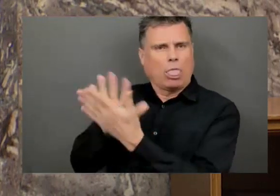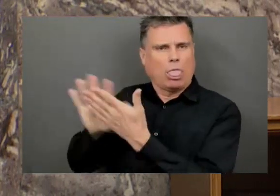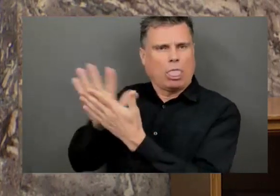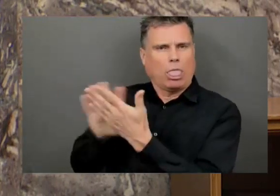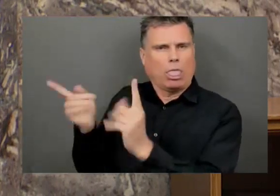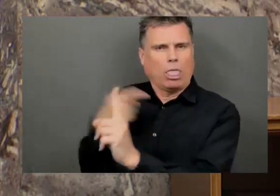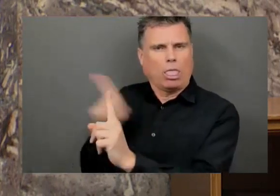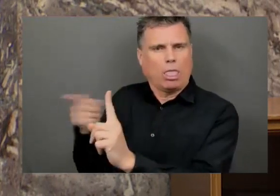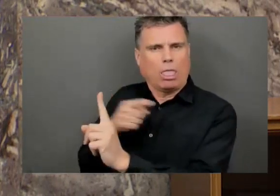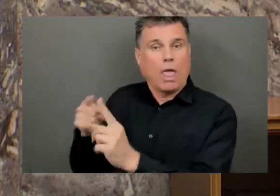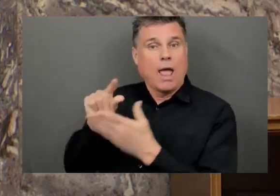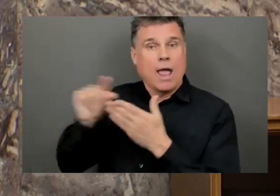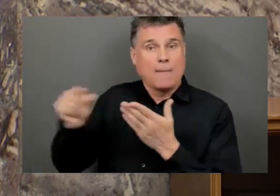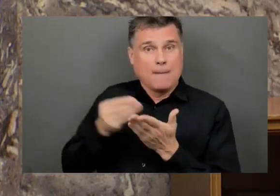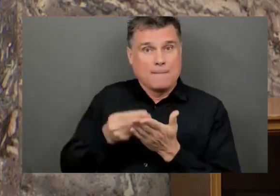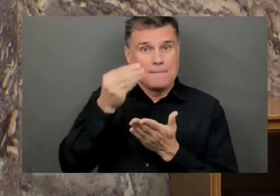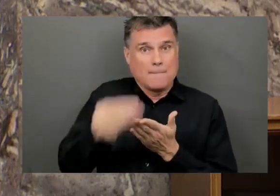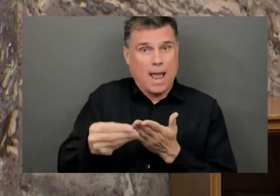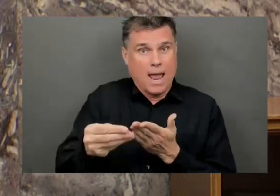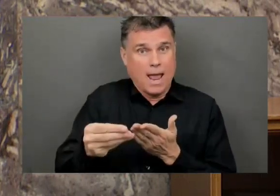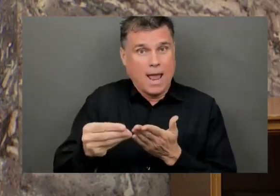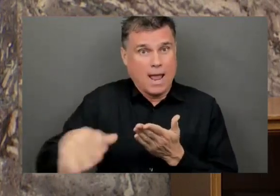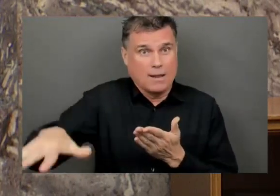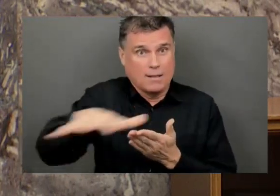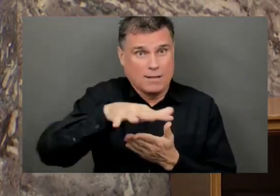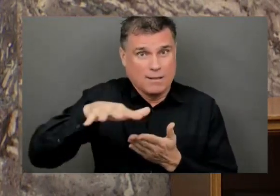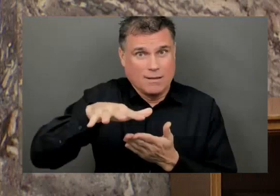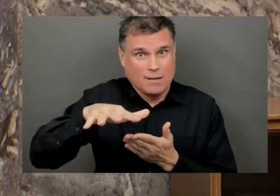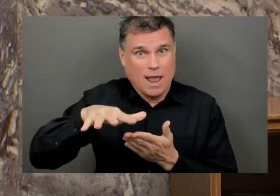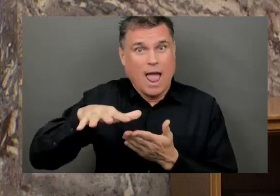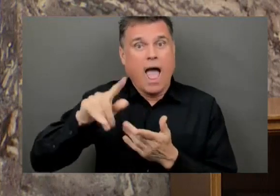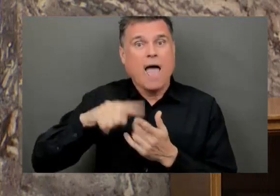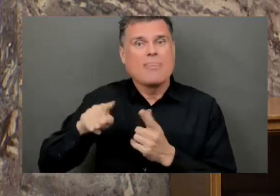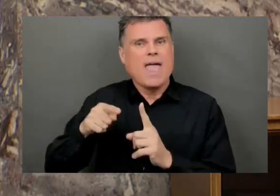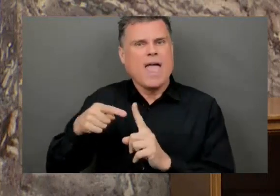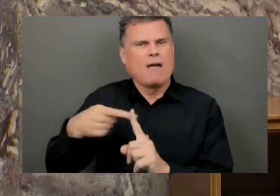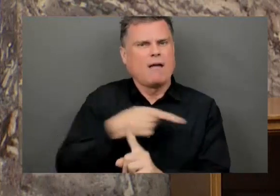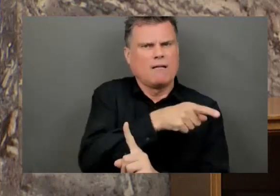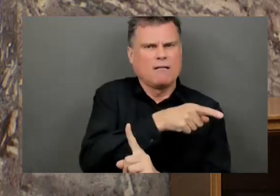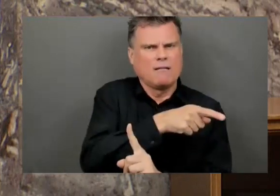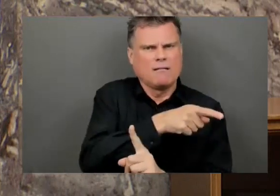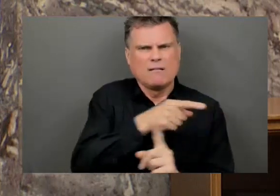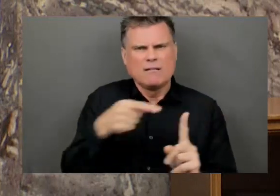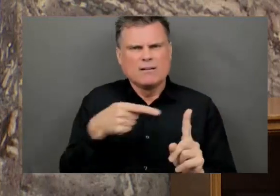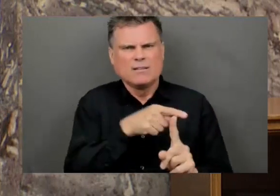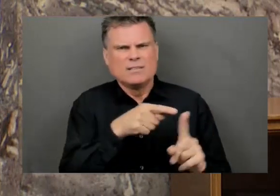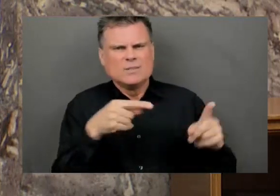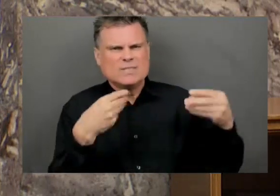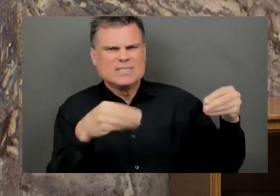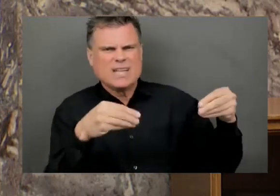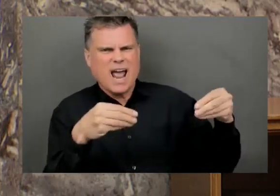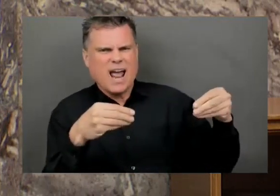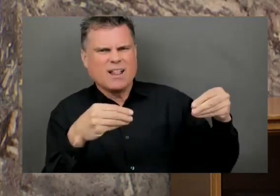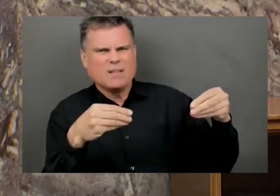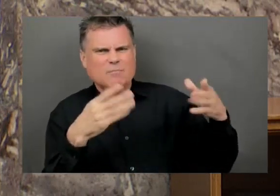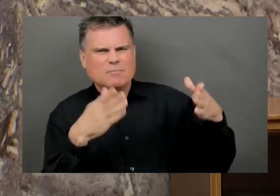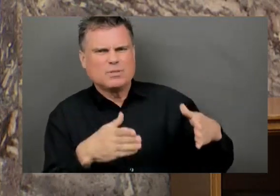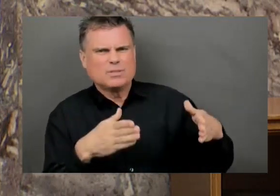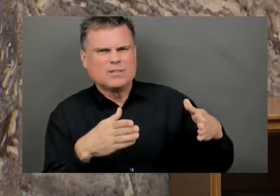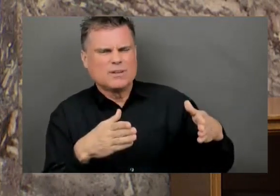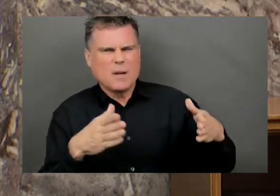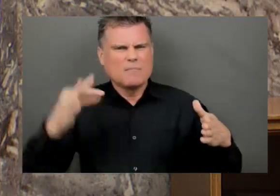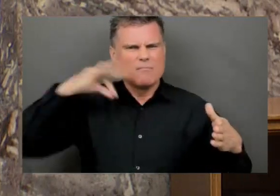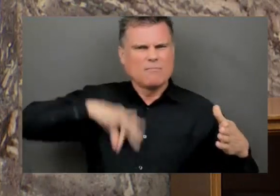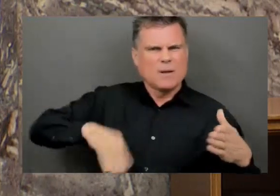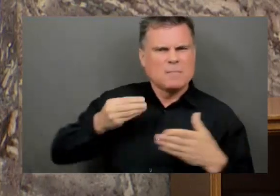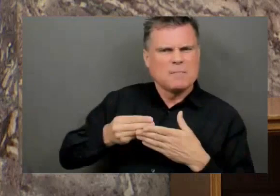the clearest evidence possible of the NDP's taxpayer-funded drug crisis. They witnessed the exchange of these drugs from users to dealers right